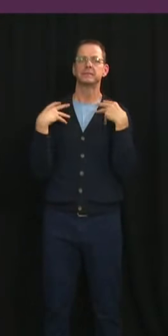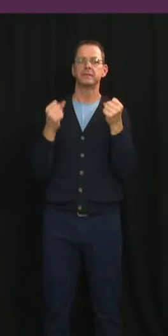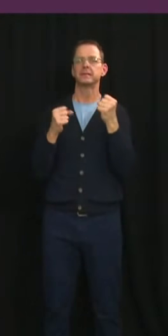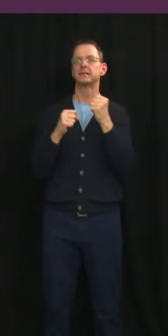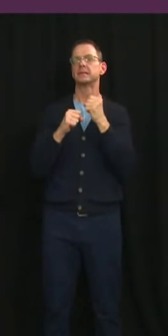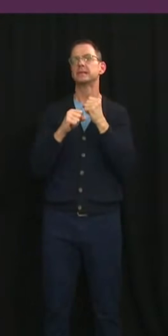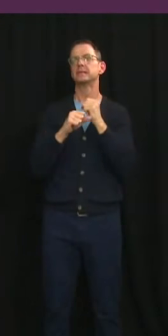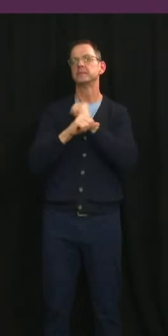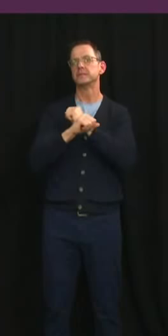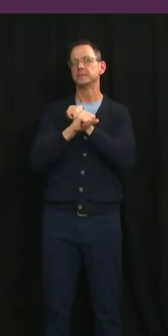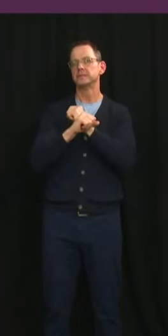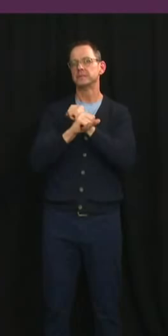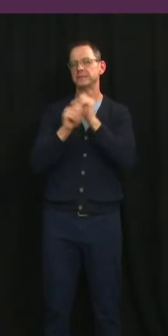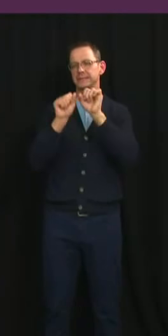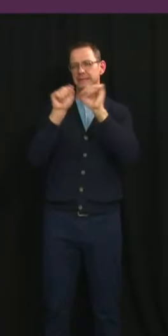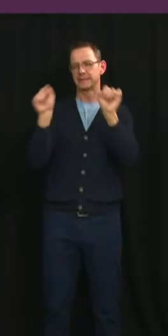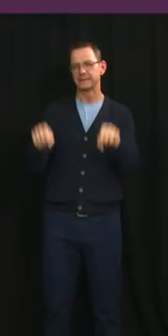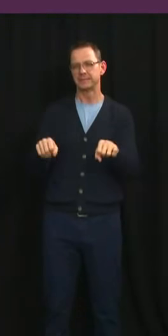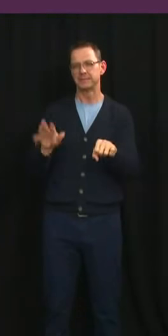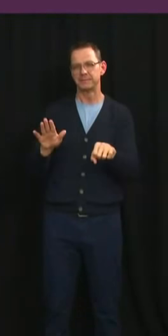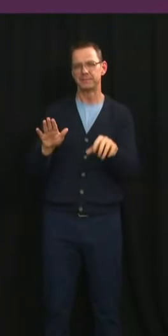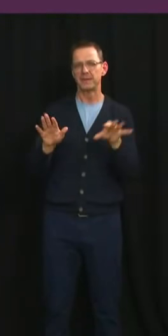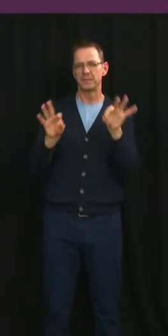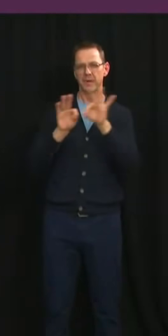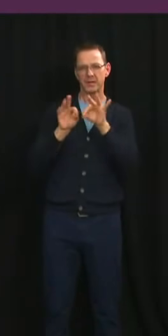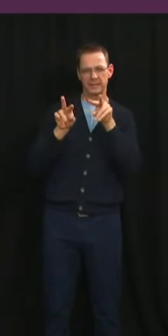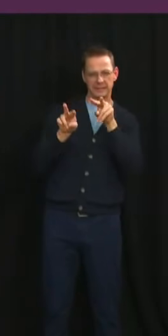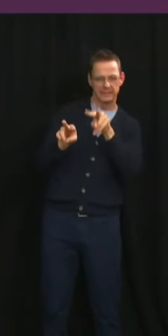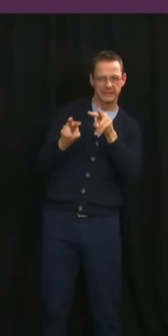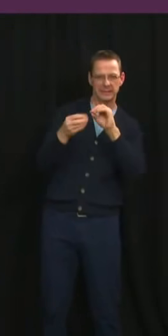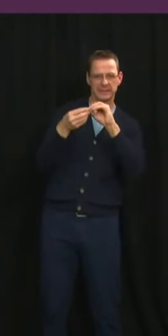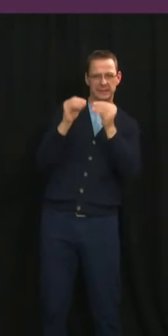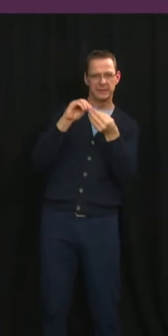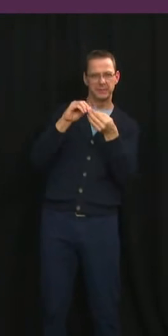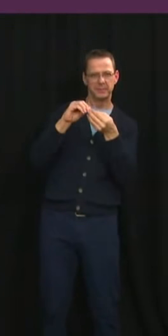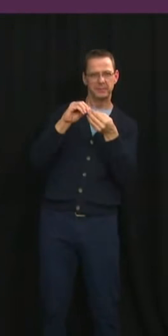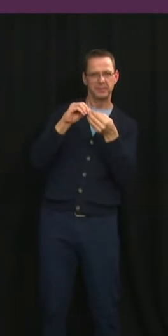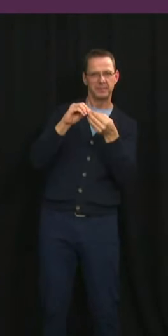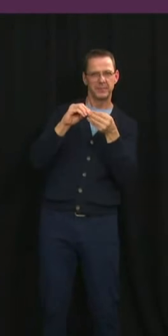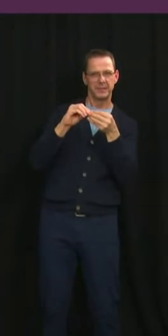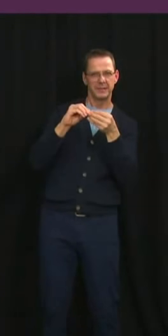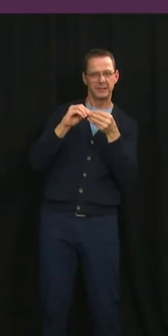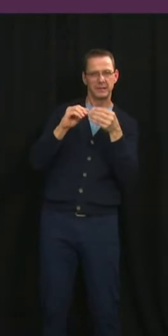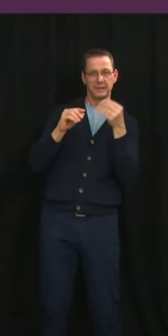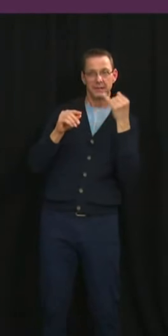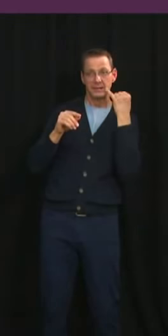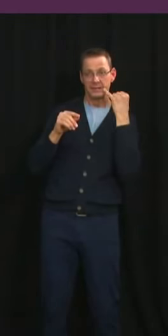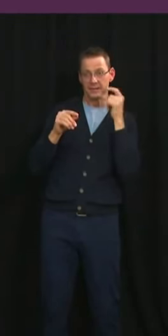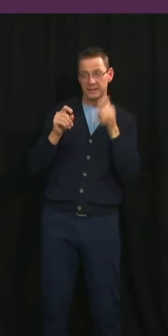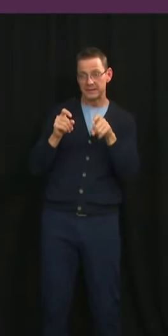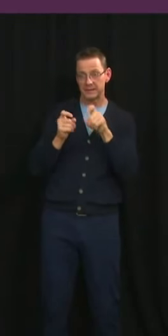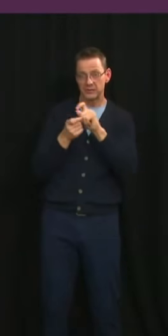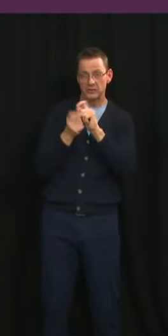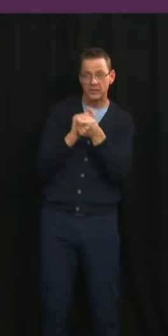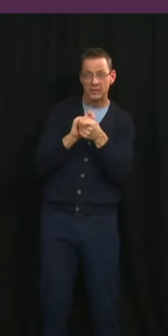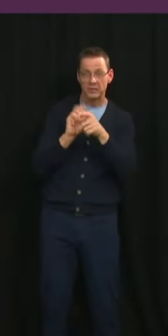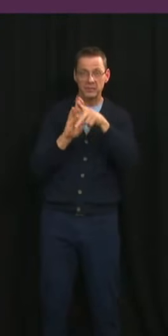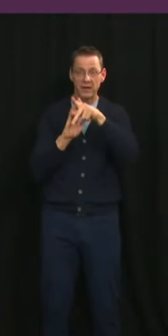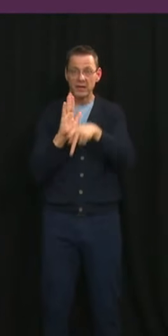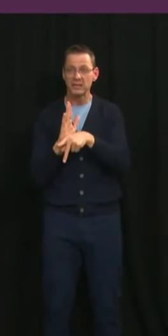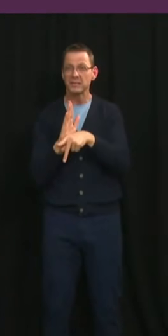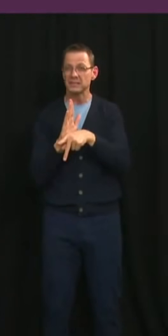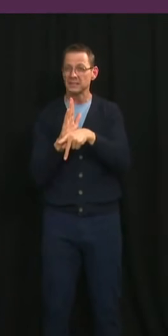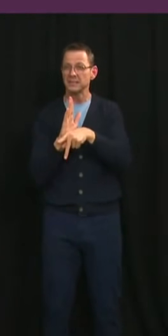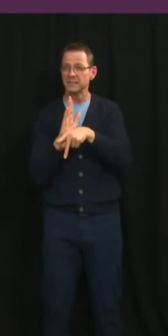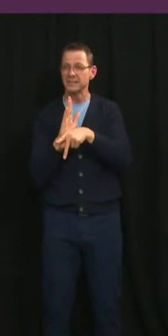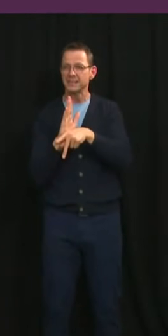the leading metrics and the lagging ones, and take whatever action is necessary. And that's why we're taking this step today.